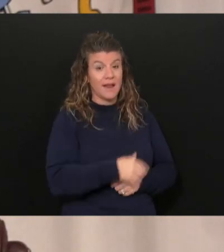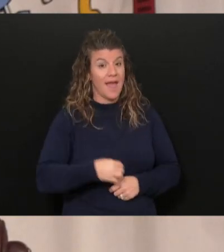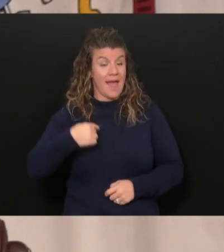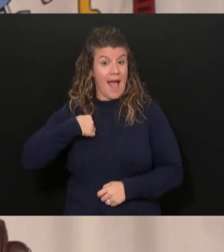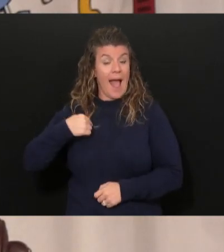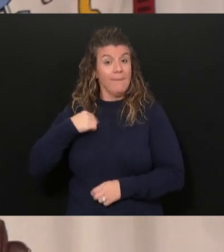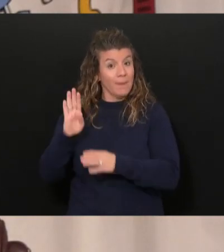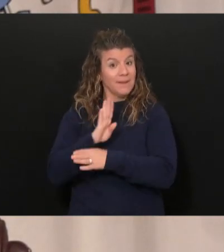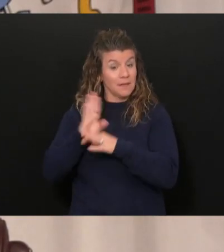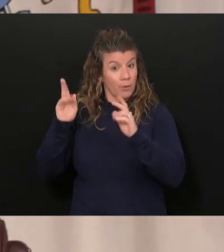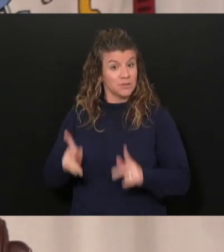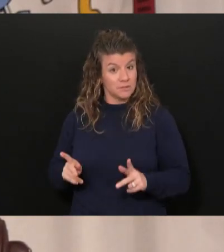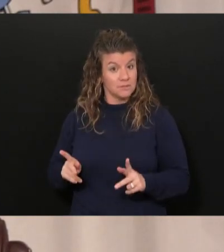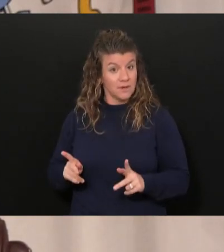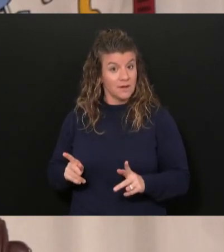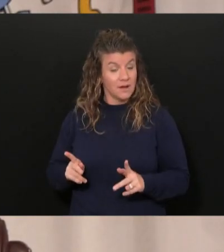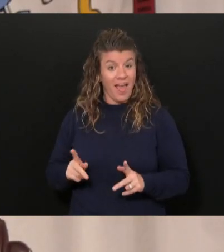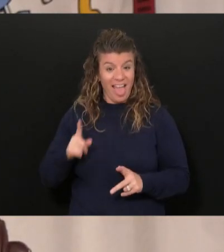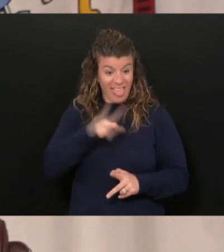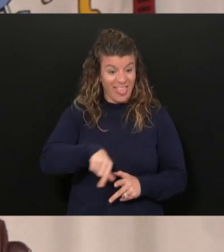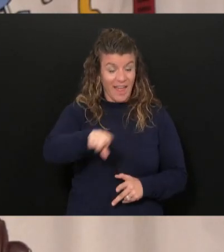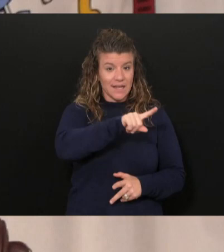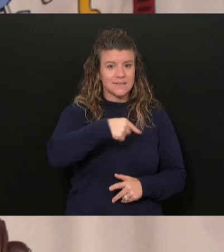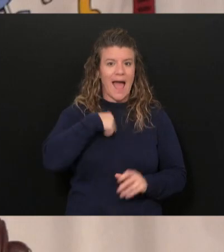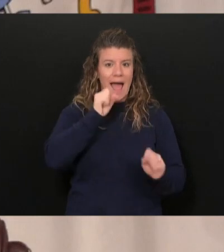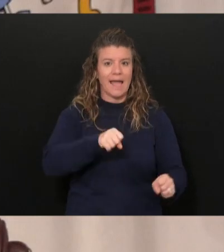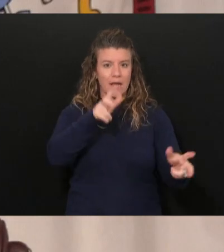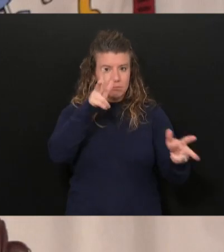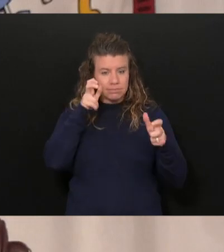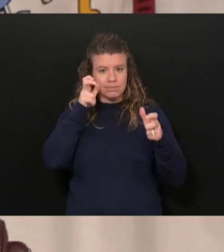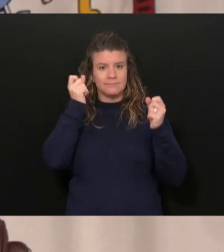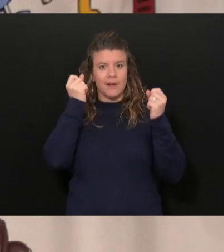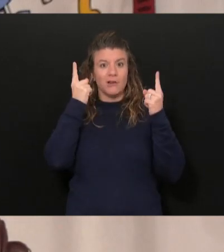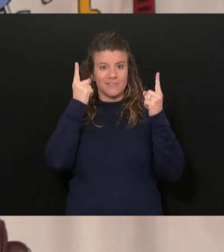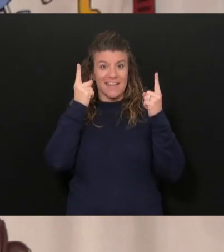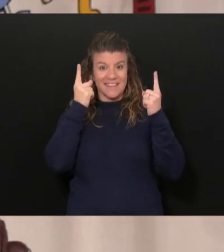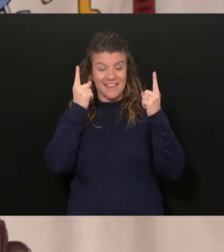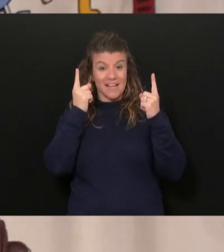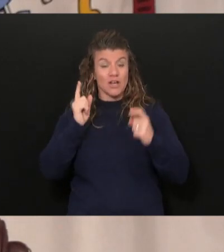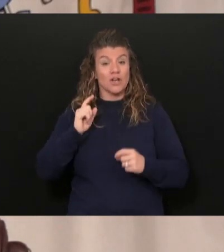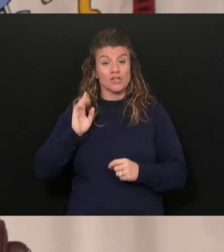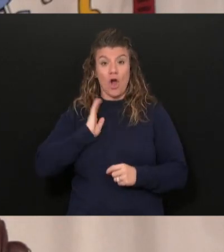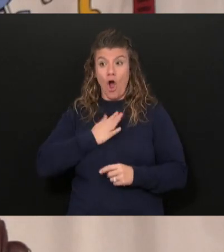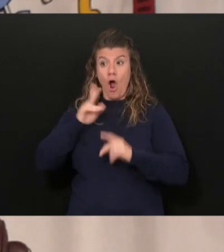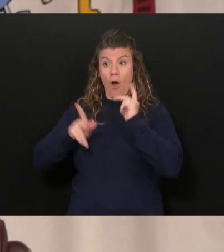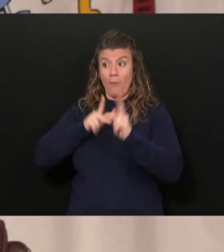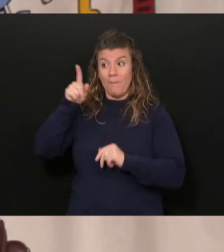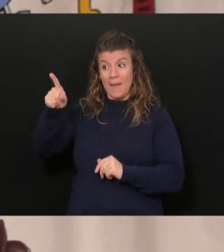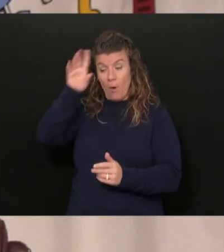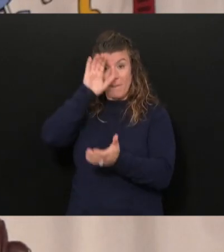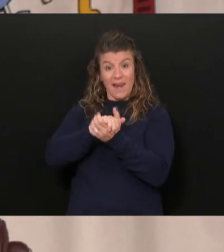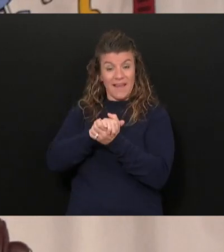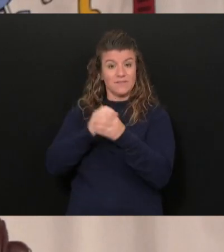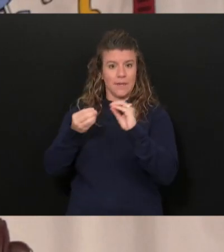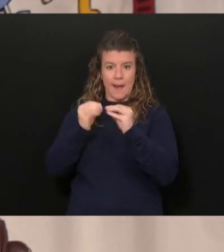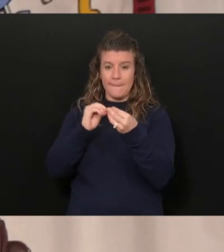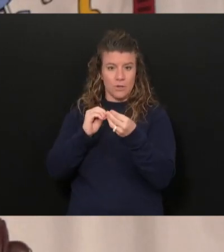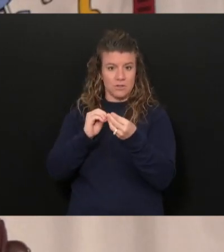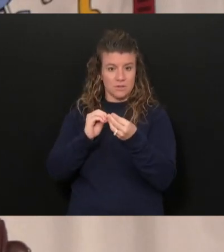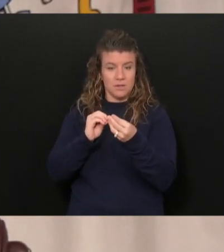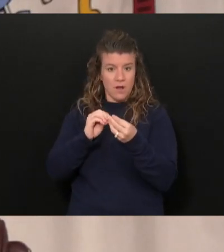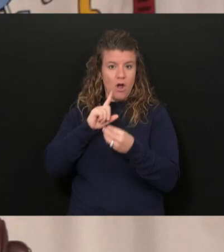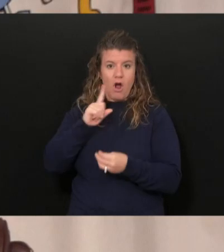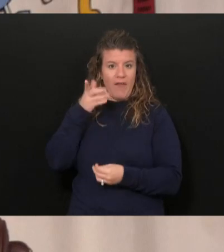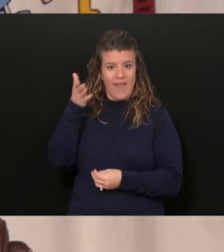guy, and this is right in my wheelhouse and everything. Now, our revenue people really believe this would be the numbers, and they're